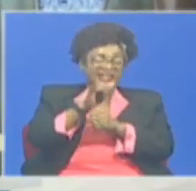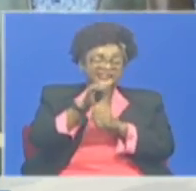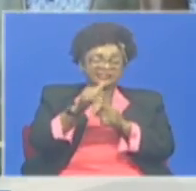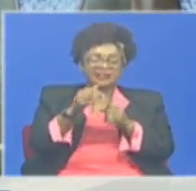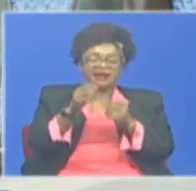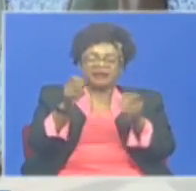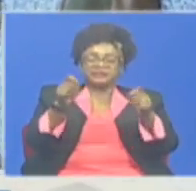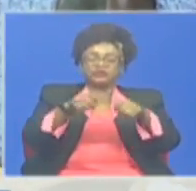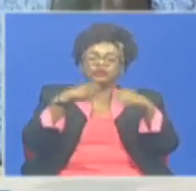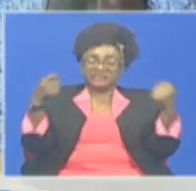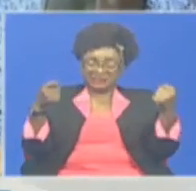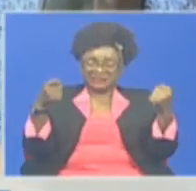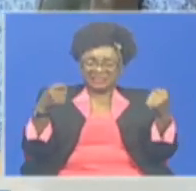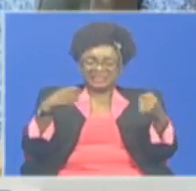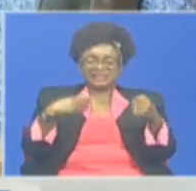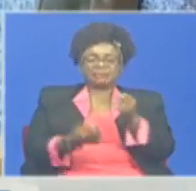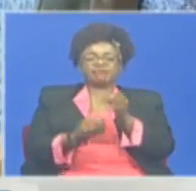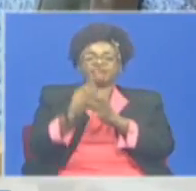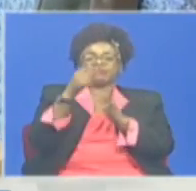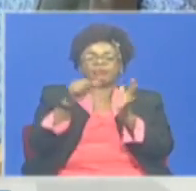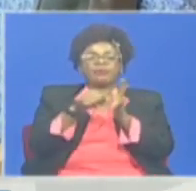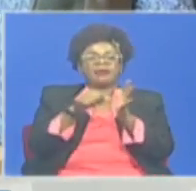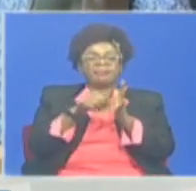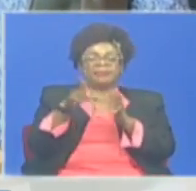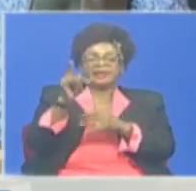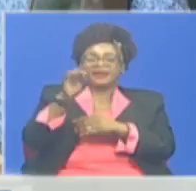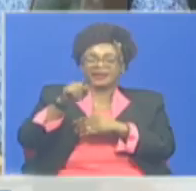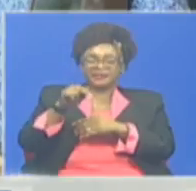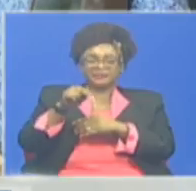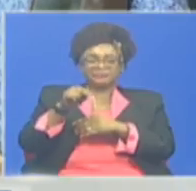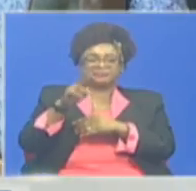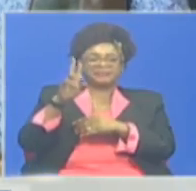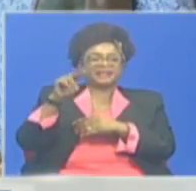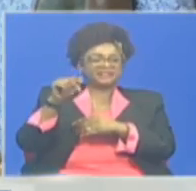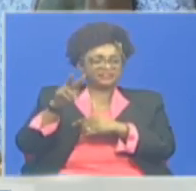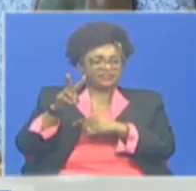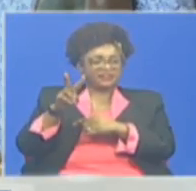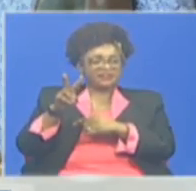caused the acrimony. Kennedy Muredi, NTV.